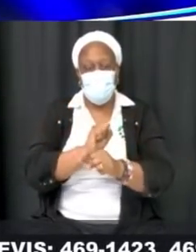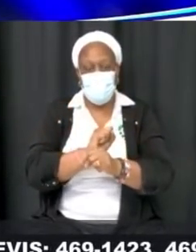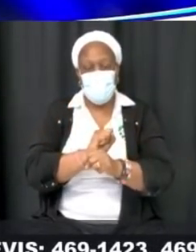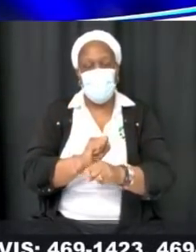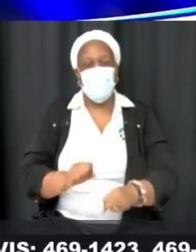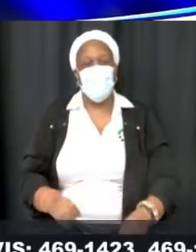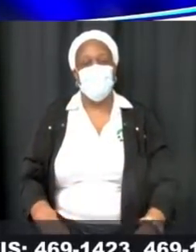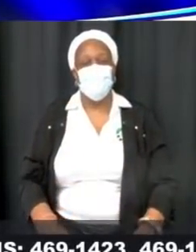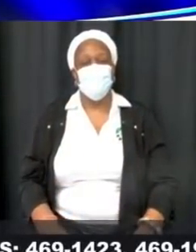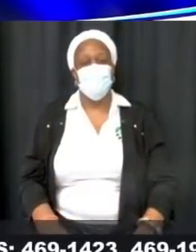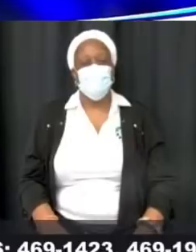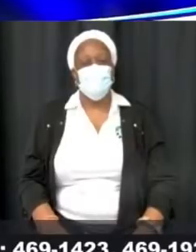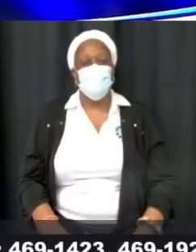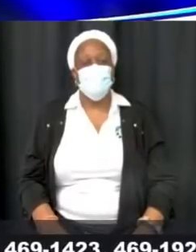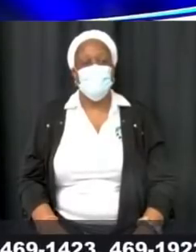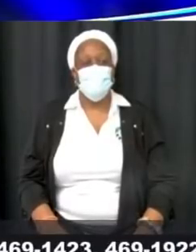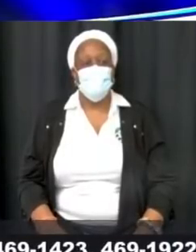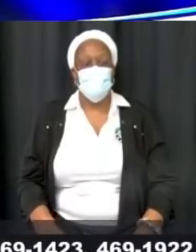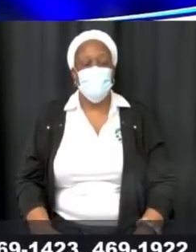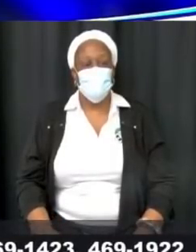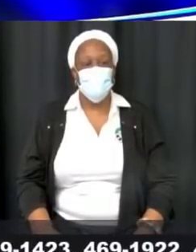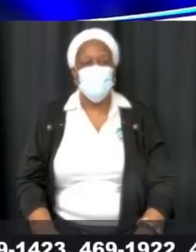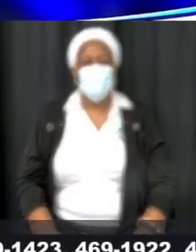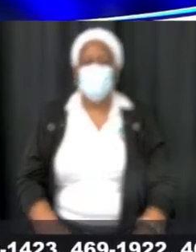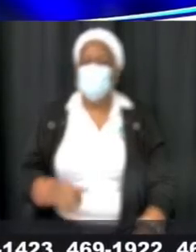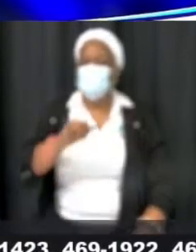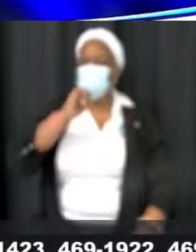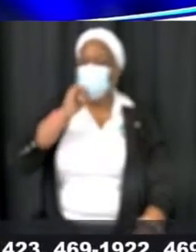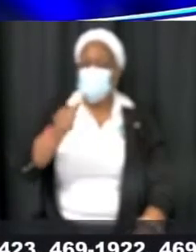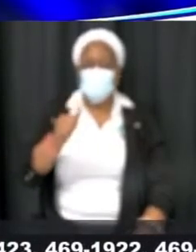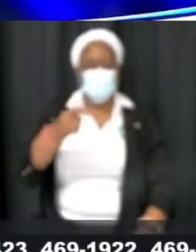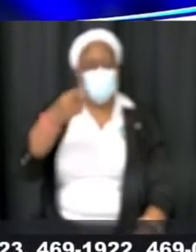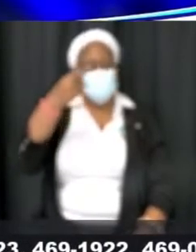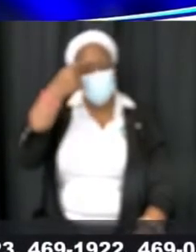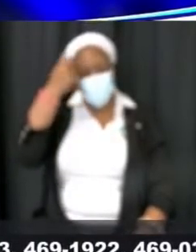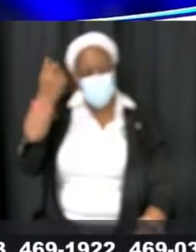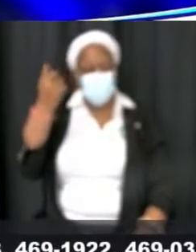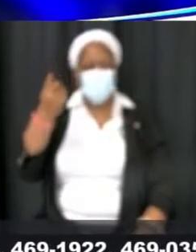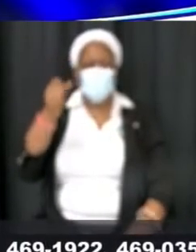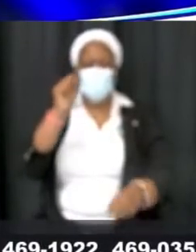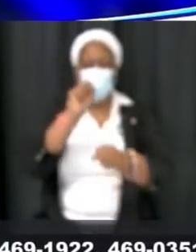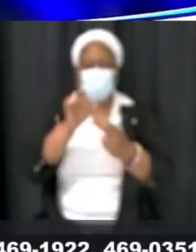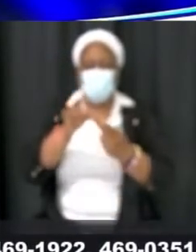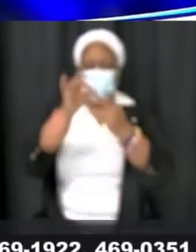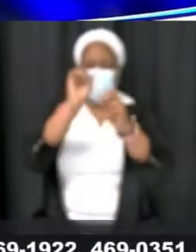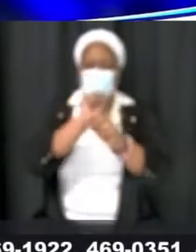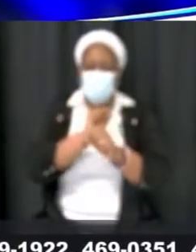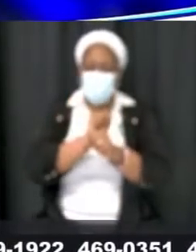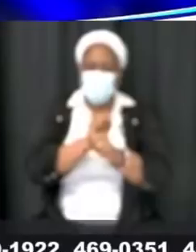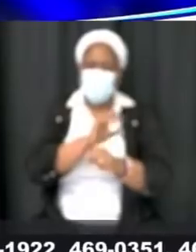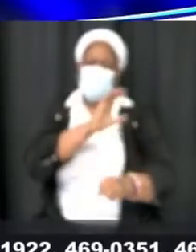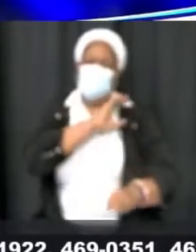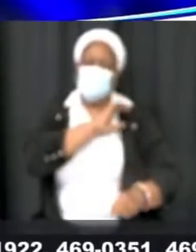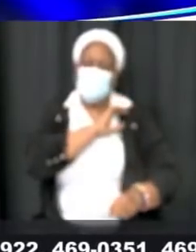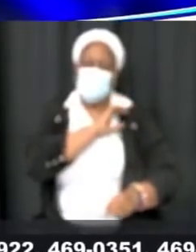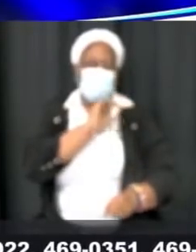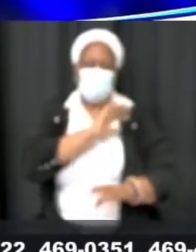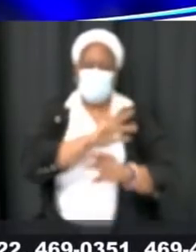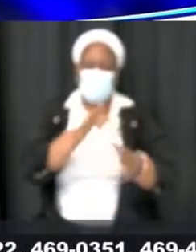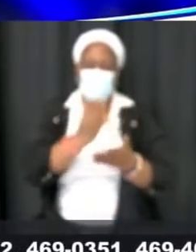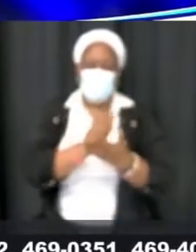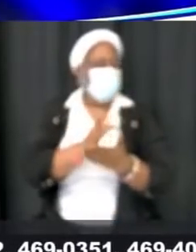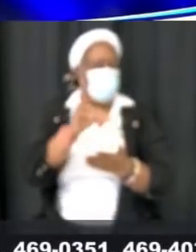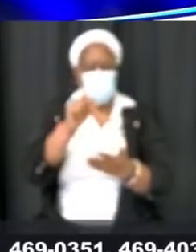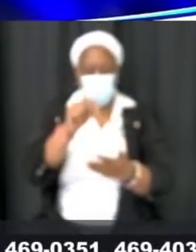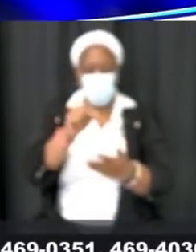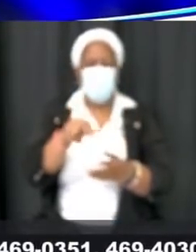It does not mean that because you are an essential worker, the police will not stop you or even question you.